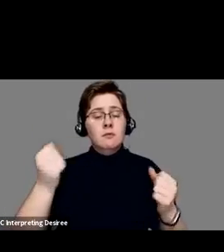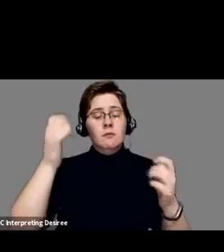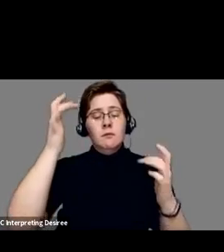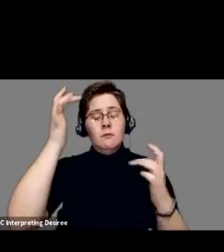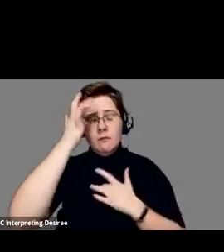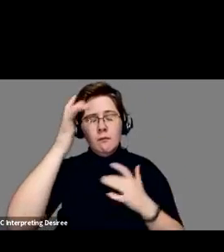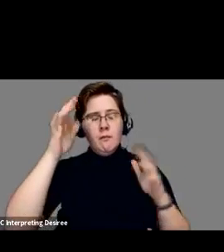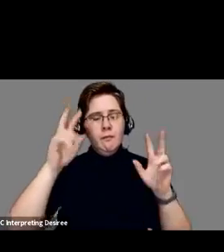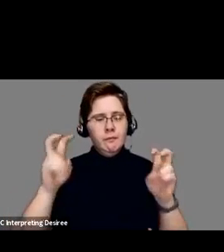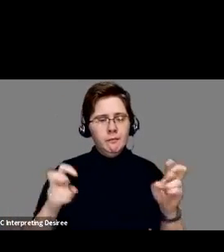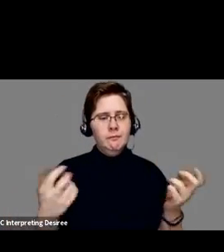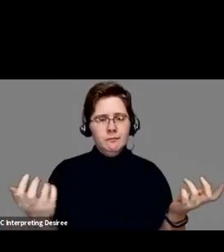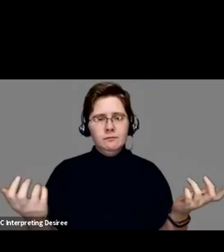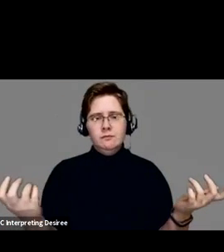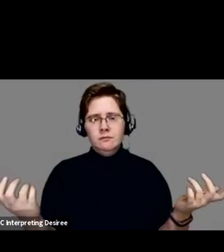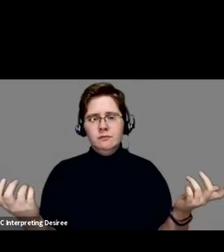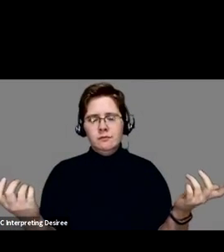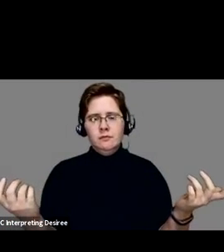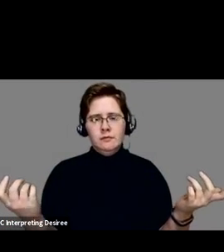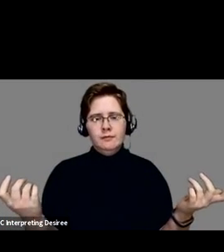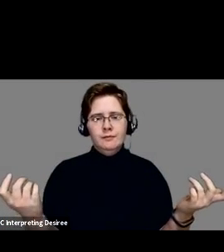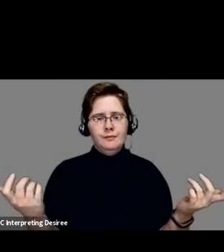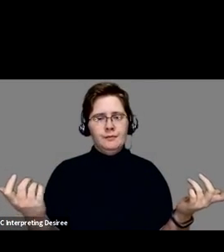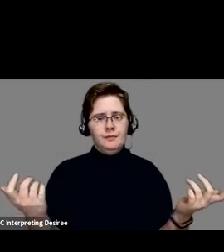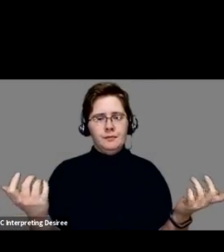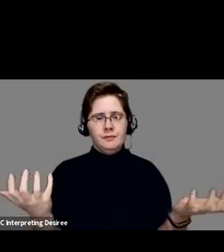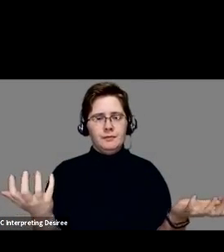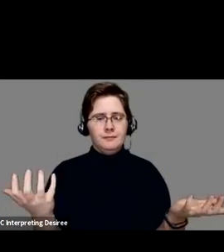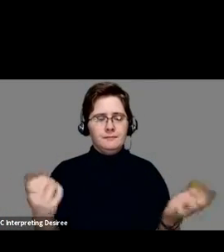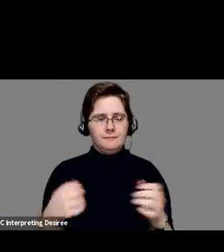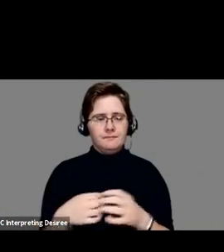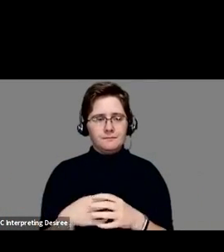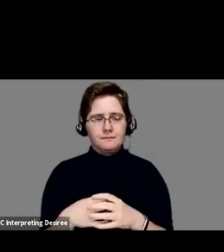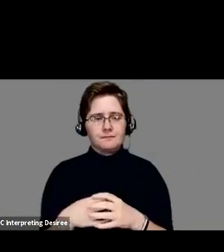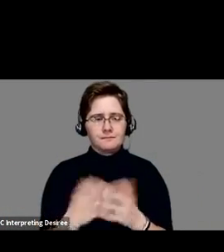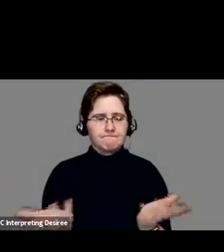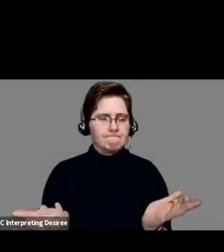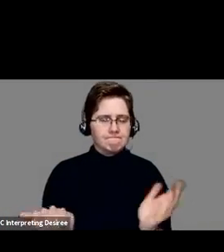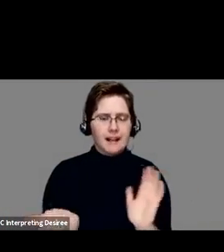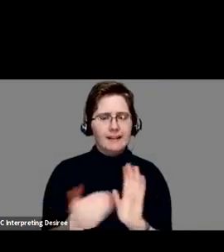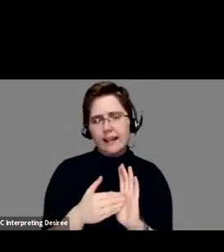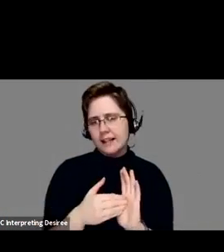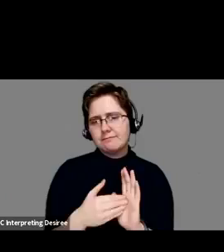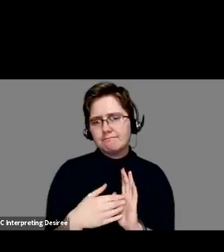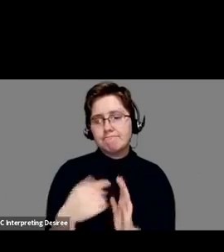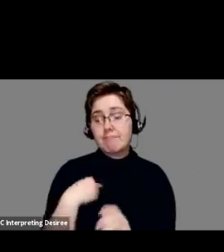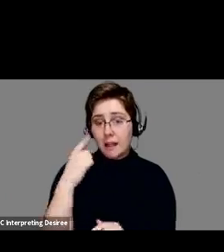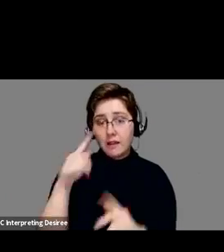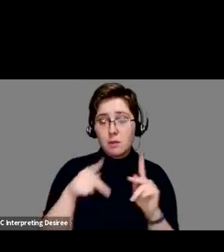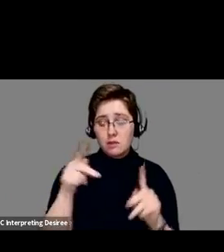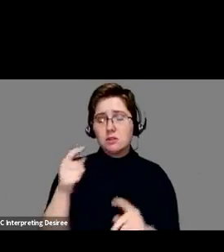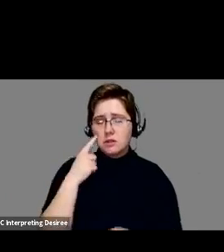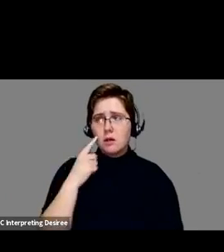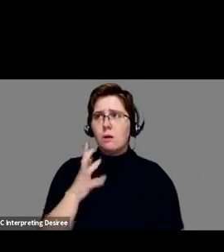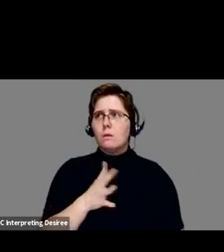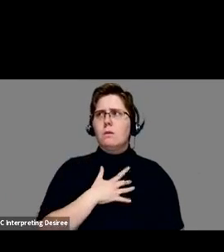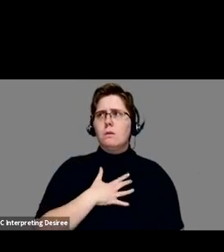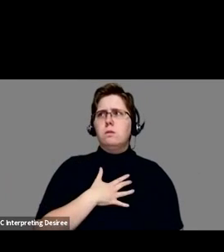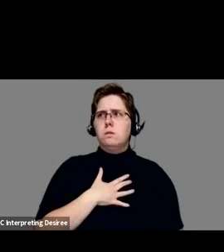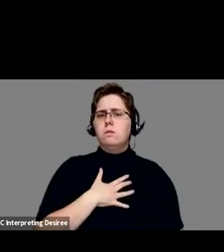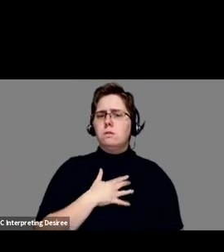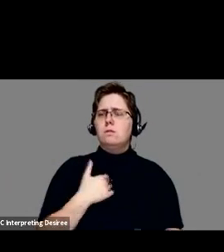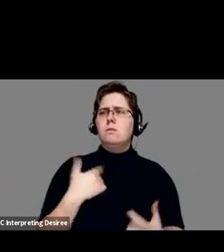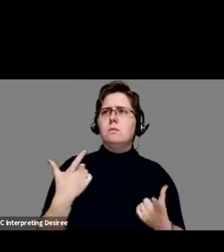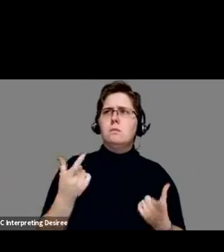immune suppressing conditions. So again, I think people should take heart and say, hey, what can